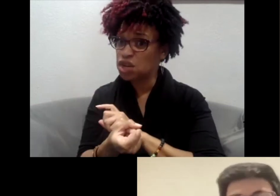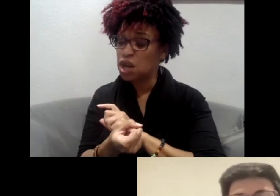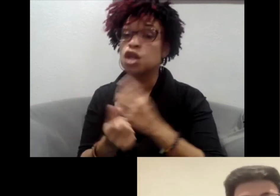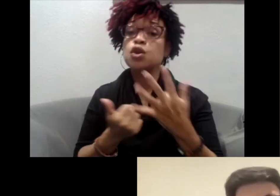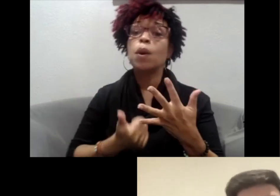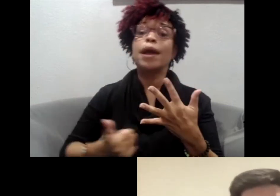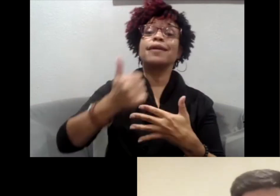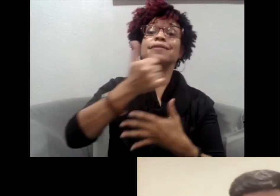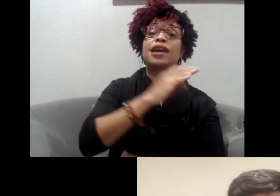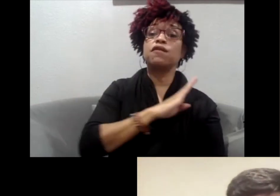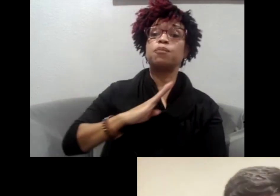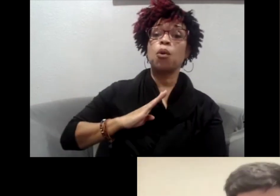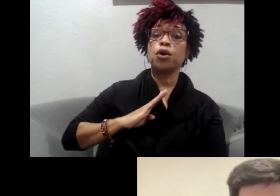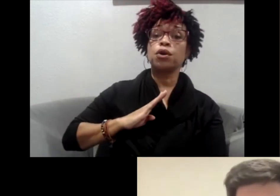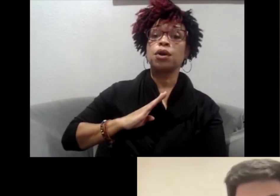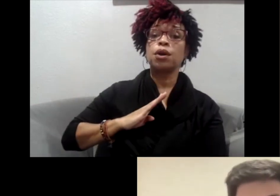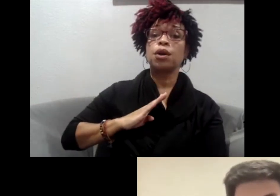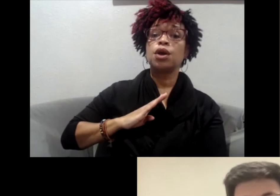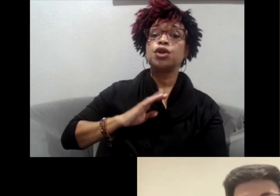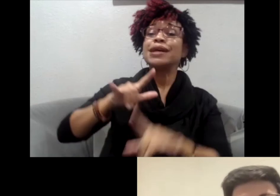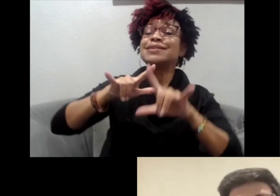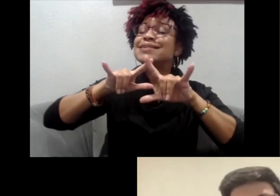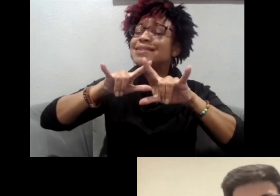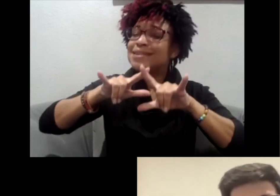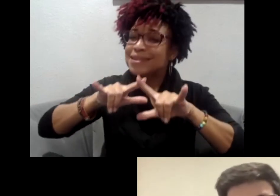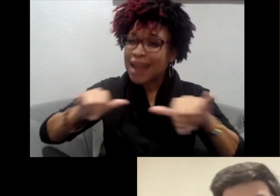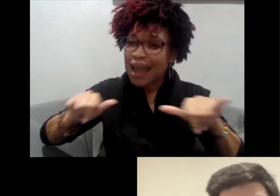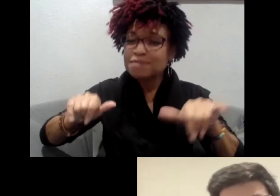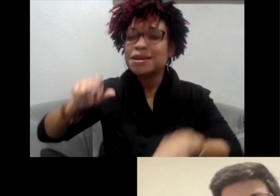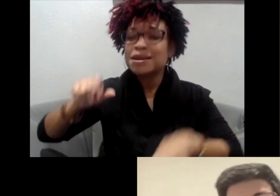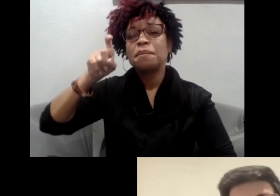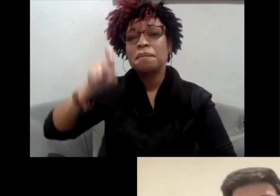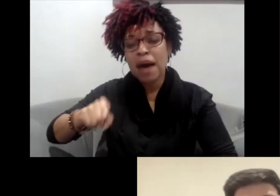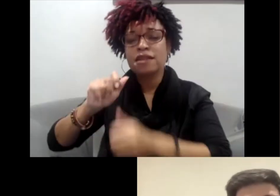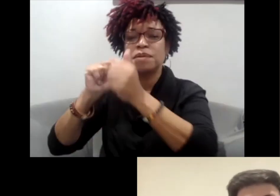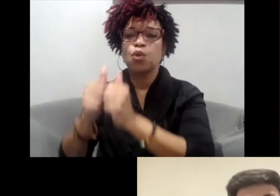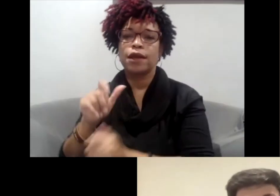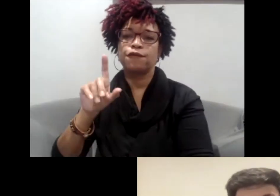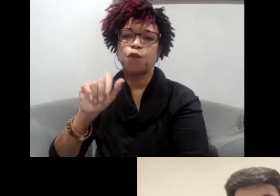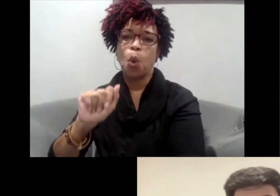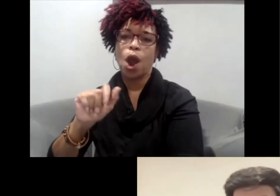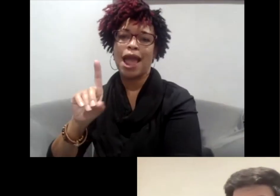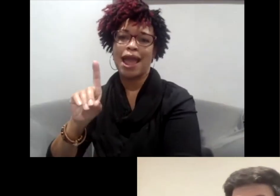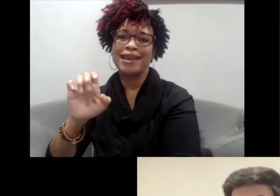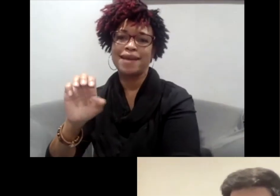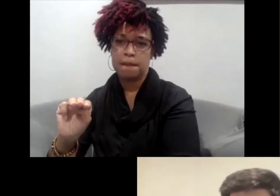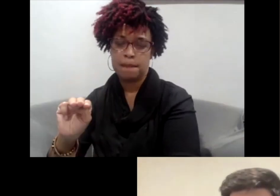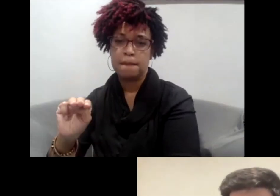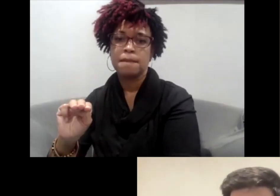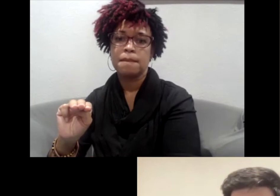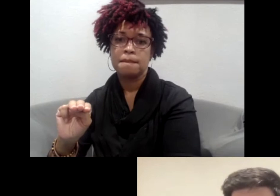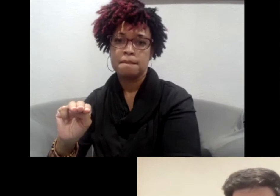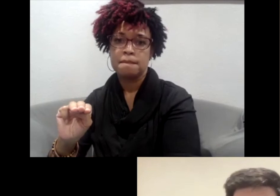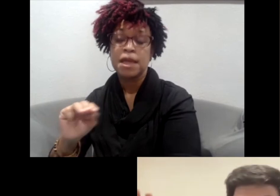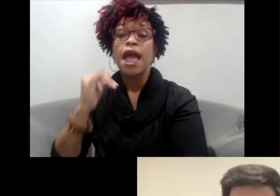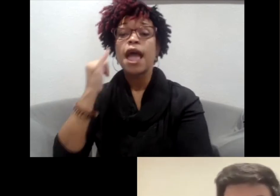board, you have to simultaneously be running for ADEM. And then if you are